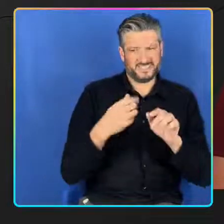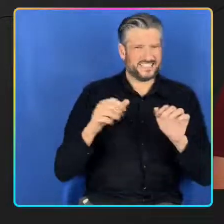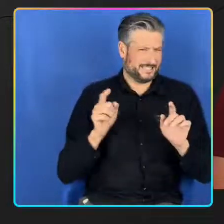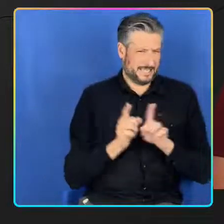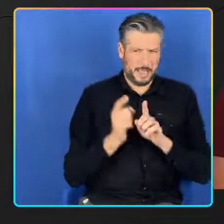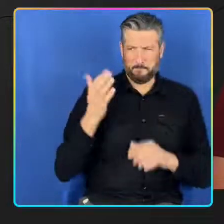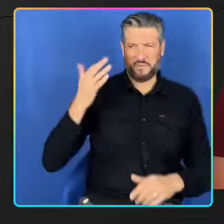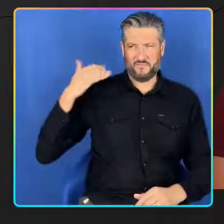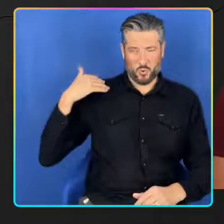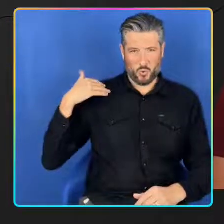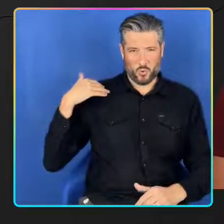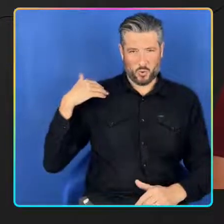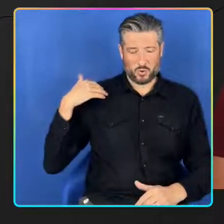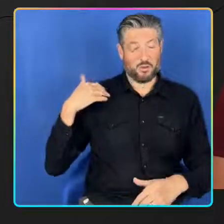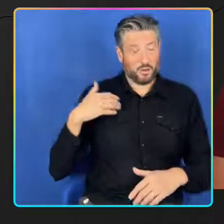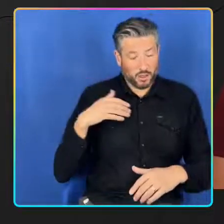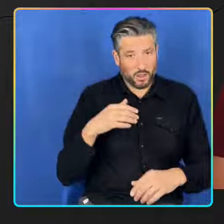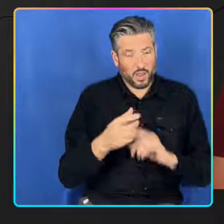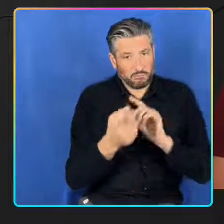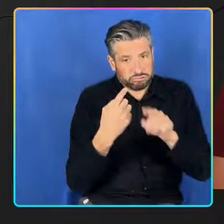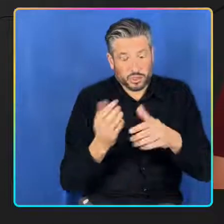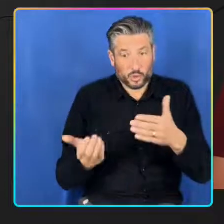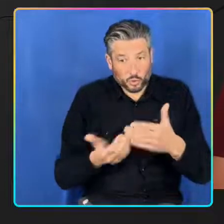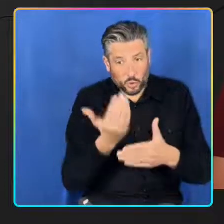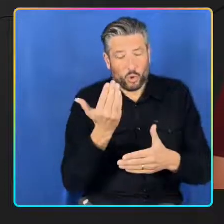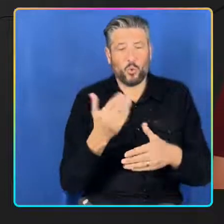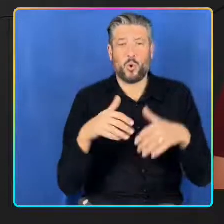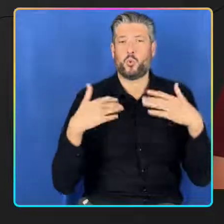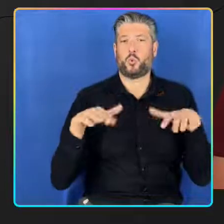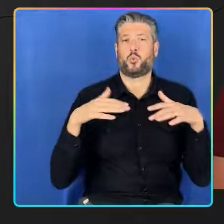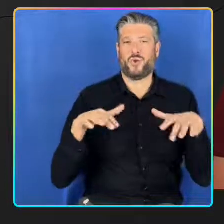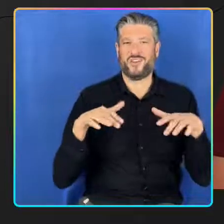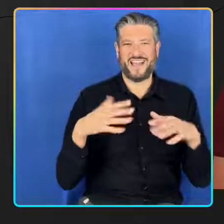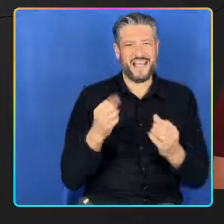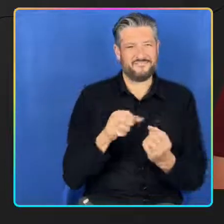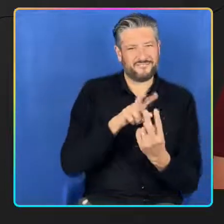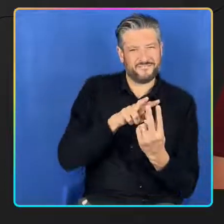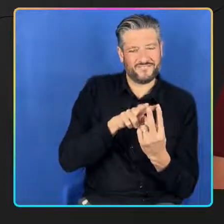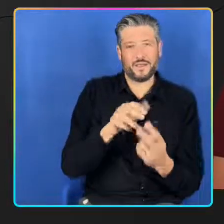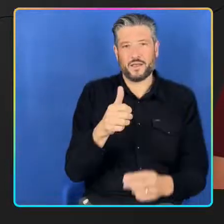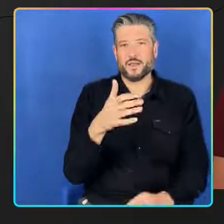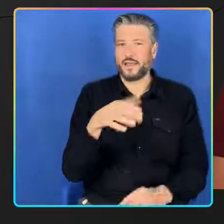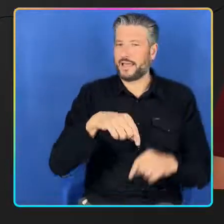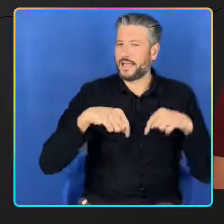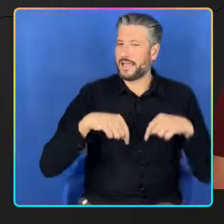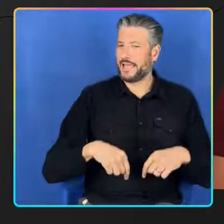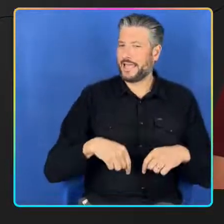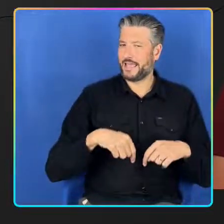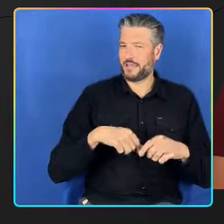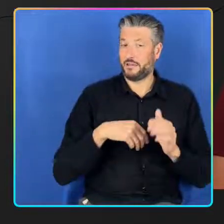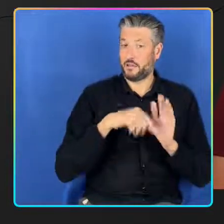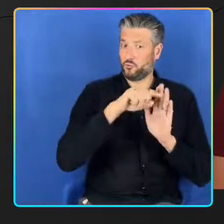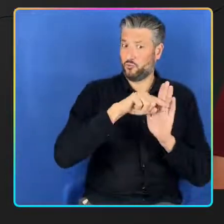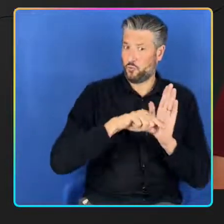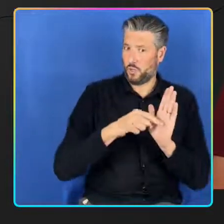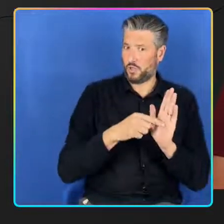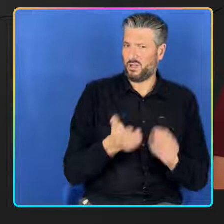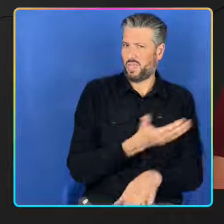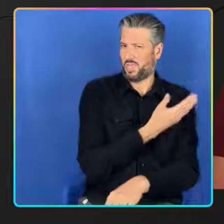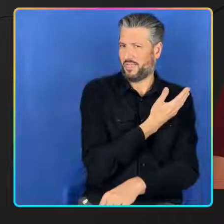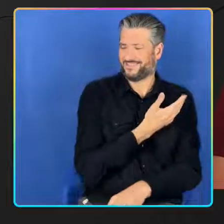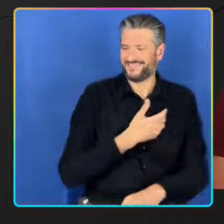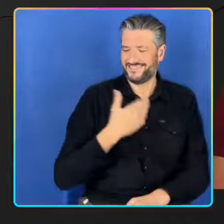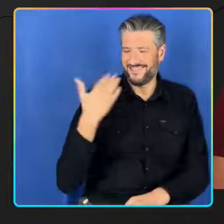different. And I'm glad we broke our rules. We're quite strict here on the A Bit of AI show. Hardly.